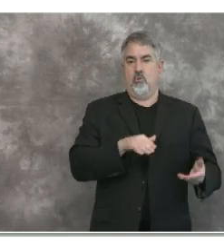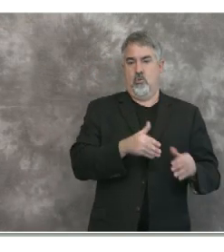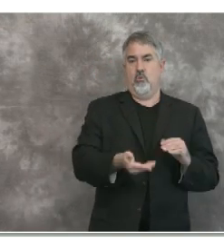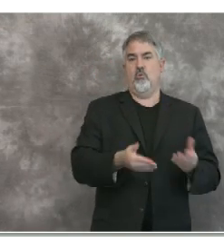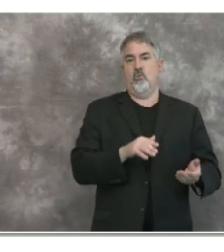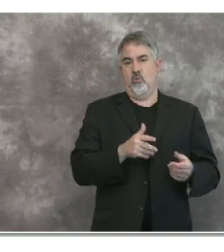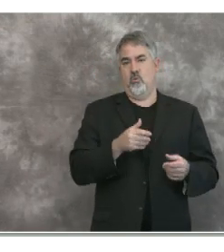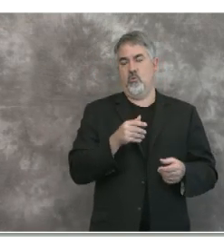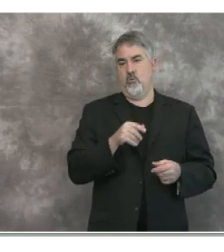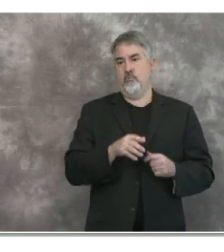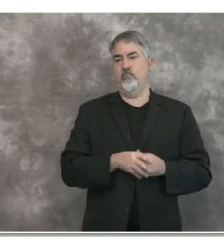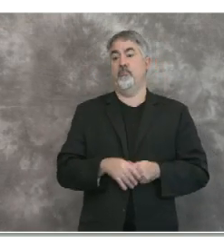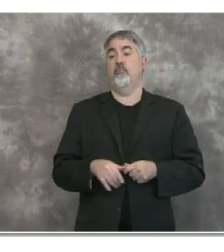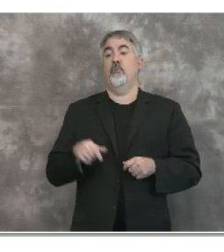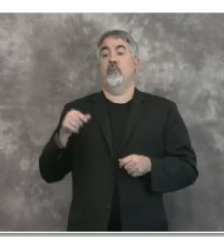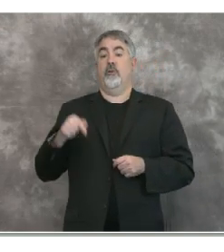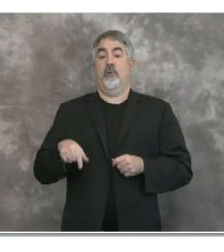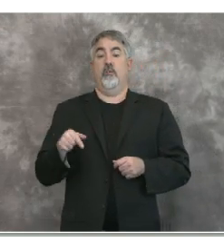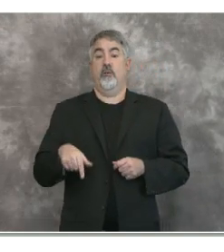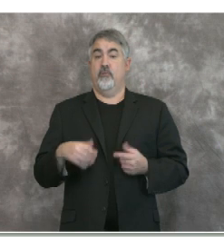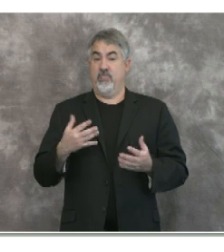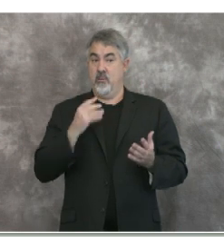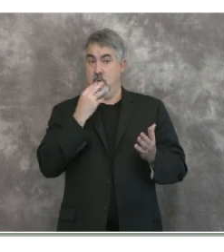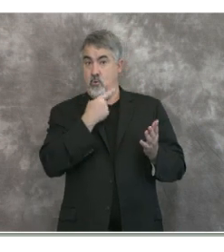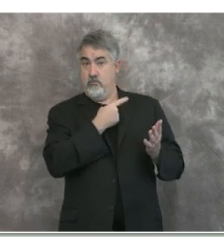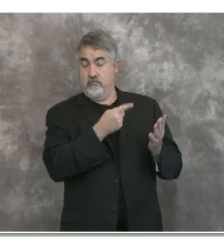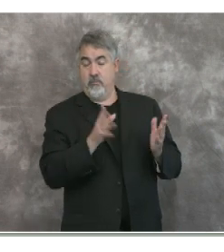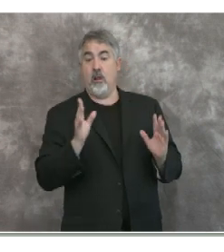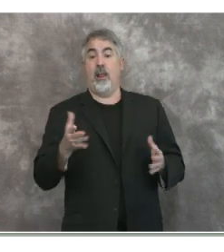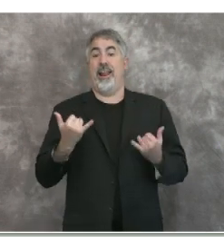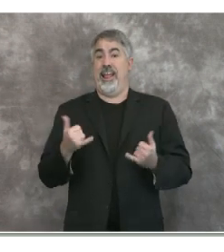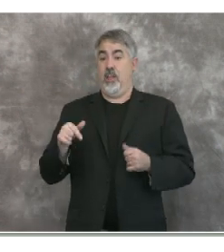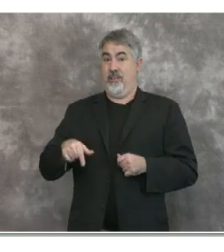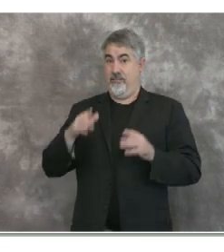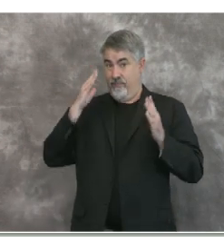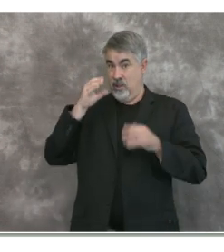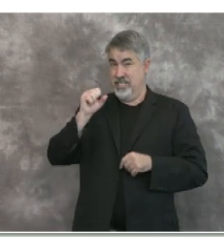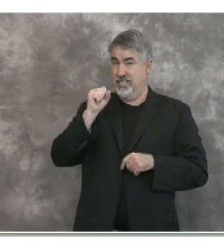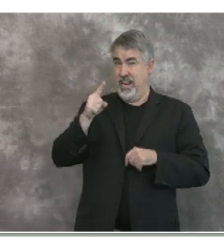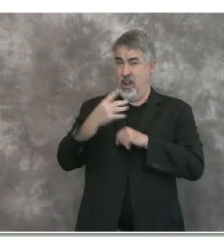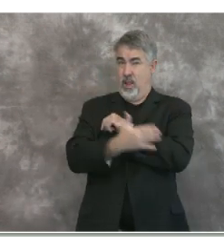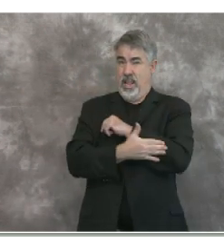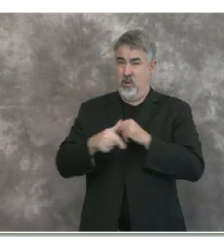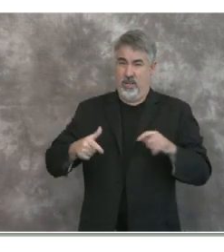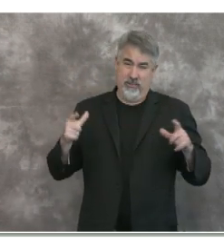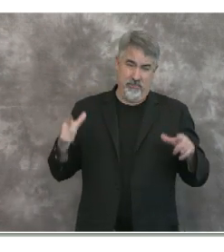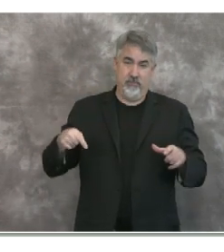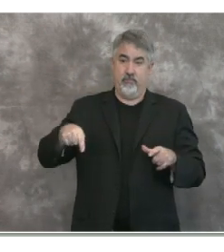2,464 deaths, have been reported. And today, the County of San Diego is reporting